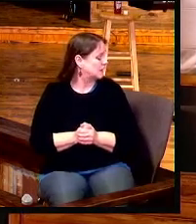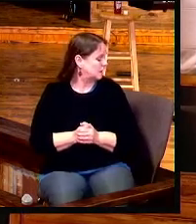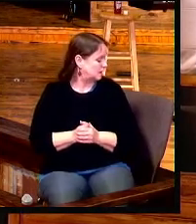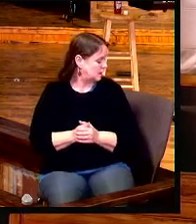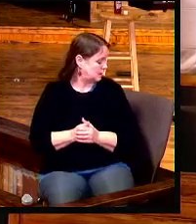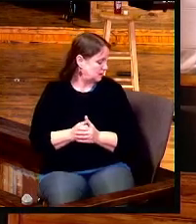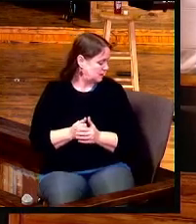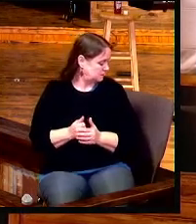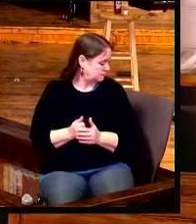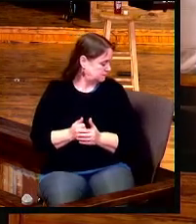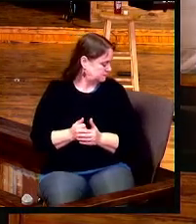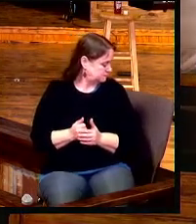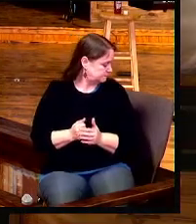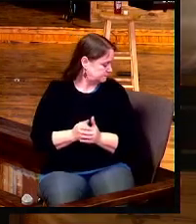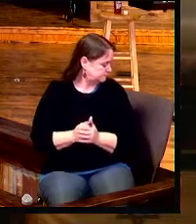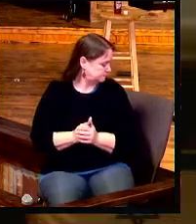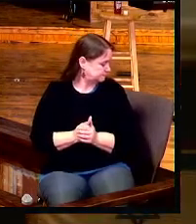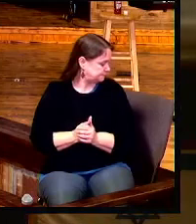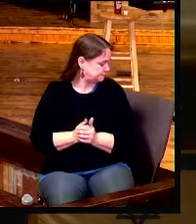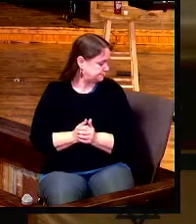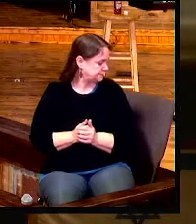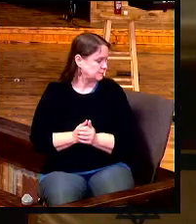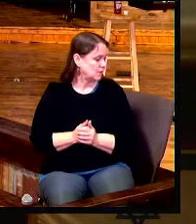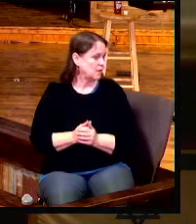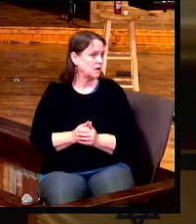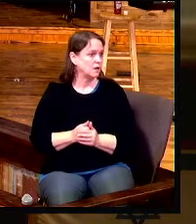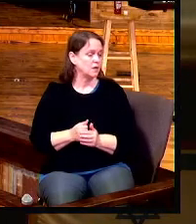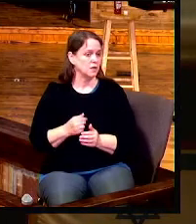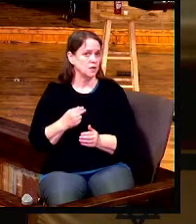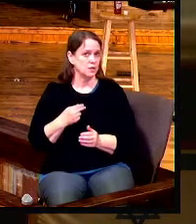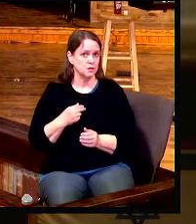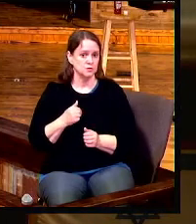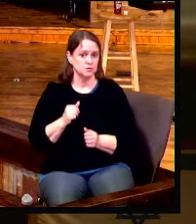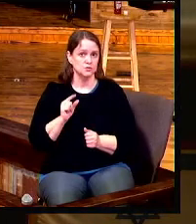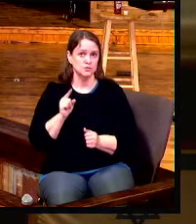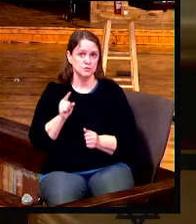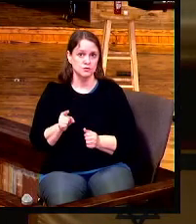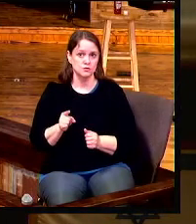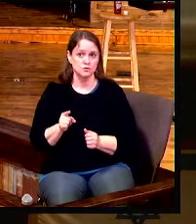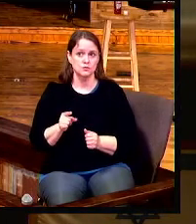would stop trying and she would honestly believe that she was dumb.